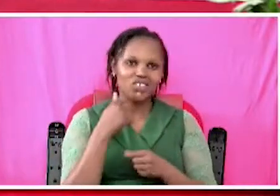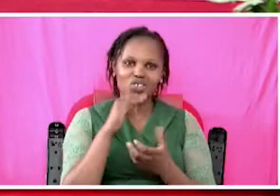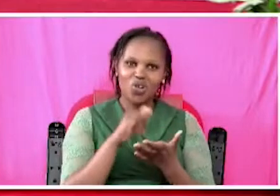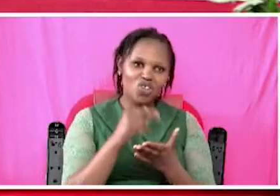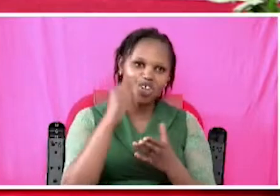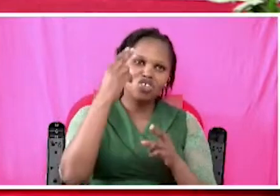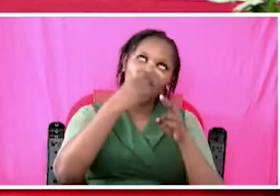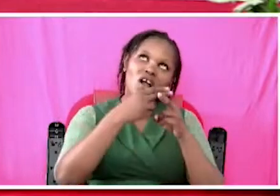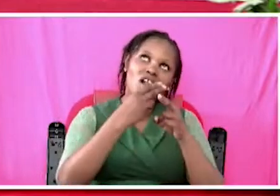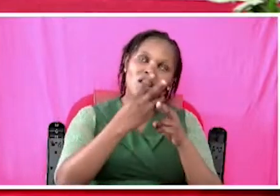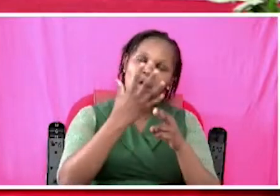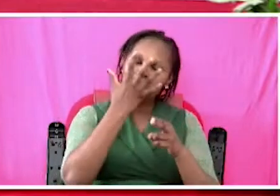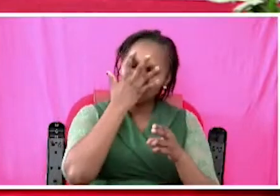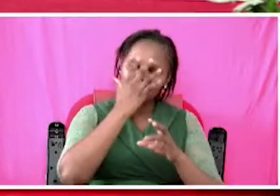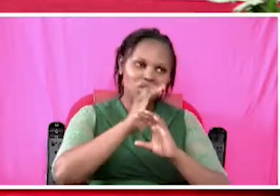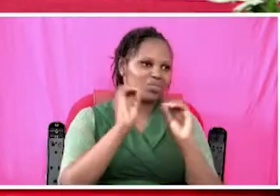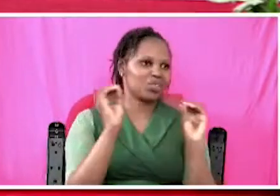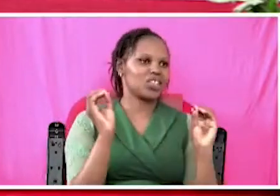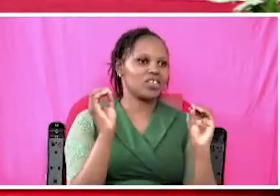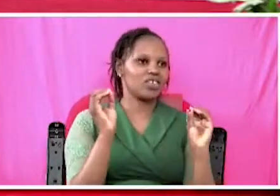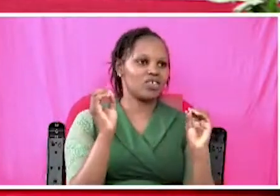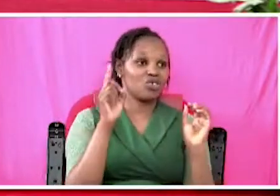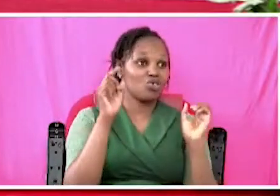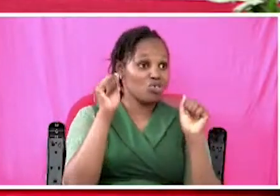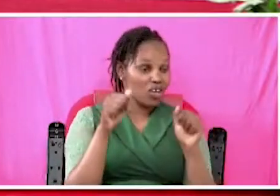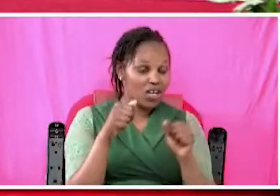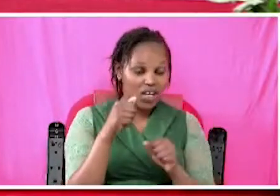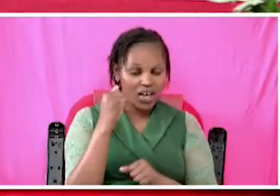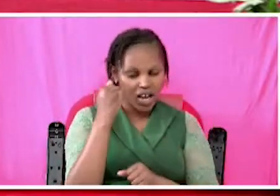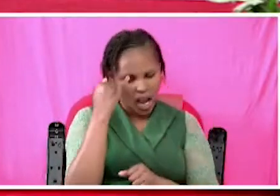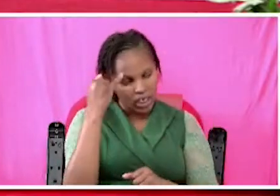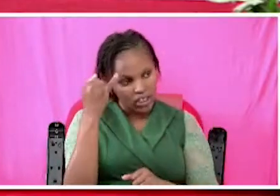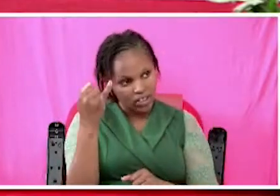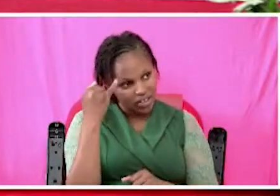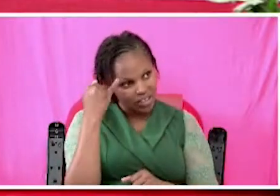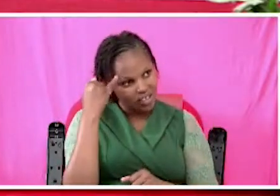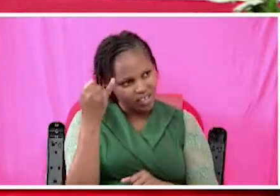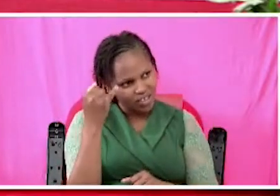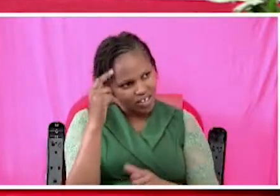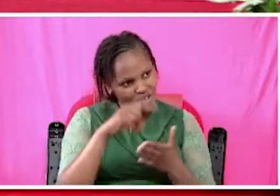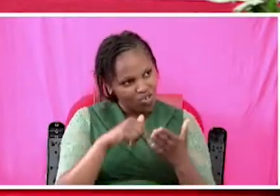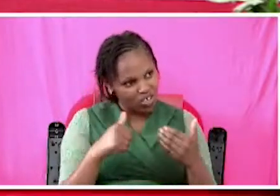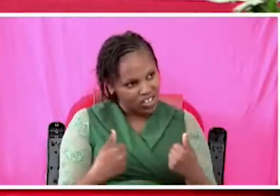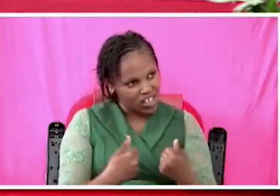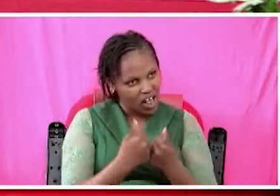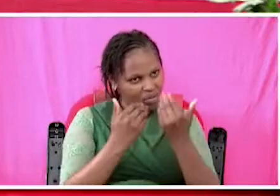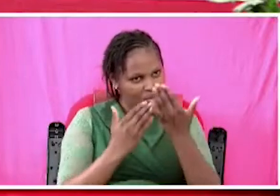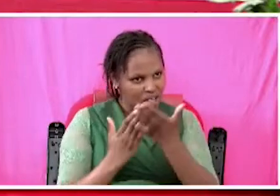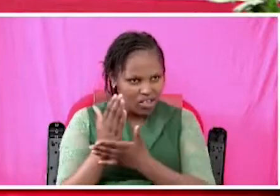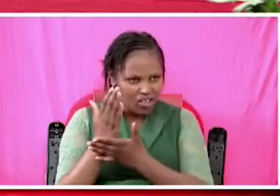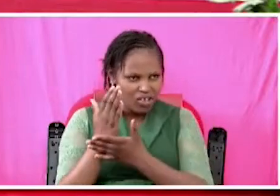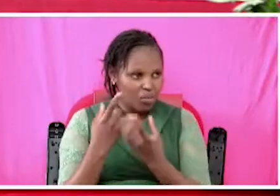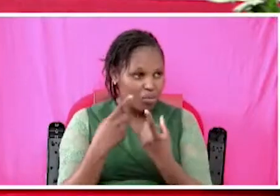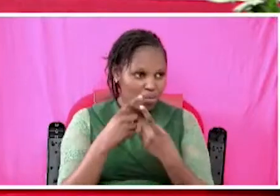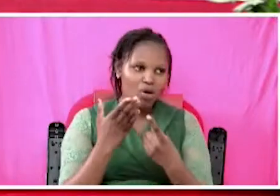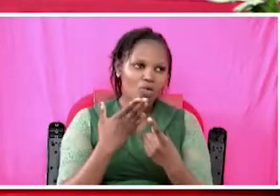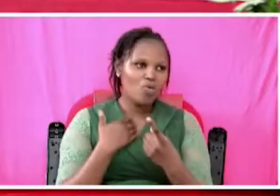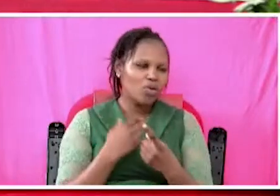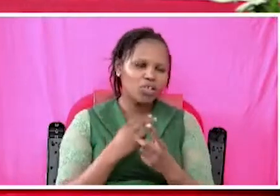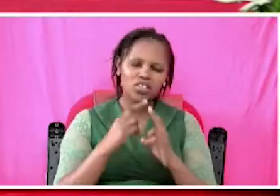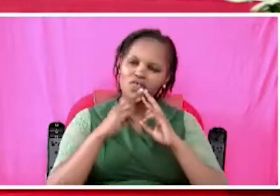not embarrassed in any way. You can imagine humanly what is going through his mind. But he was so